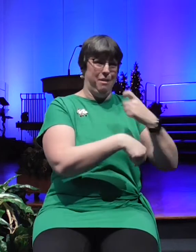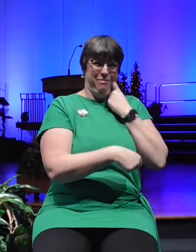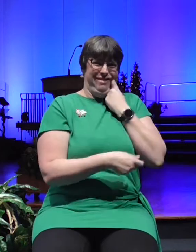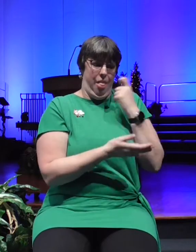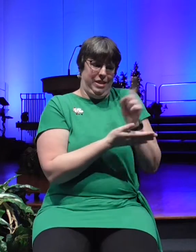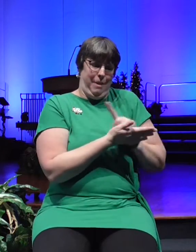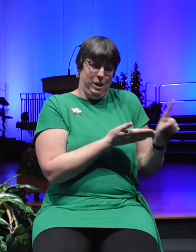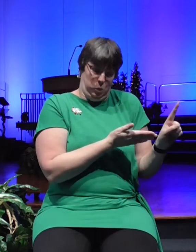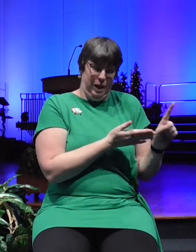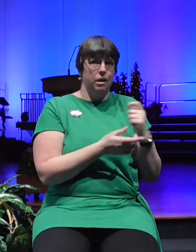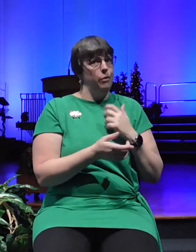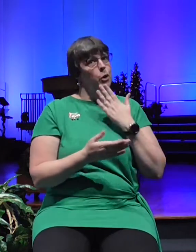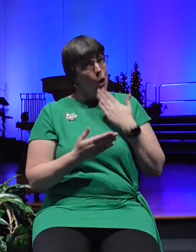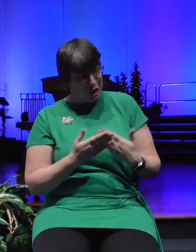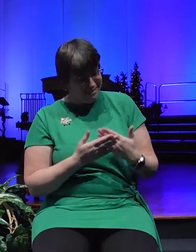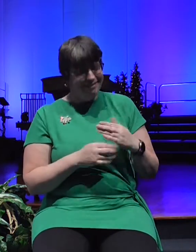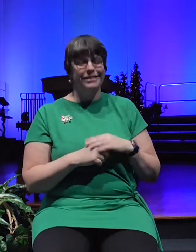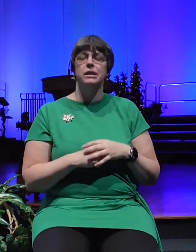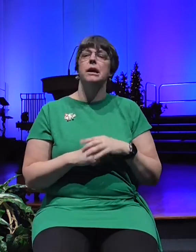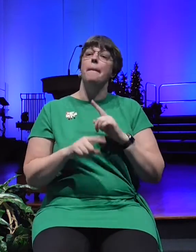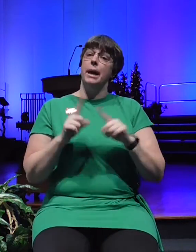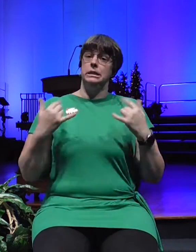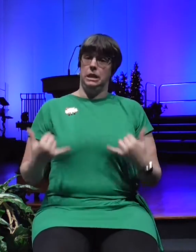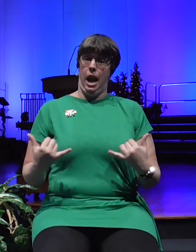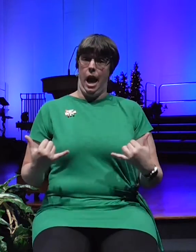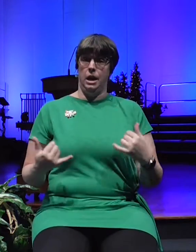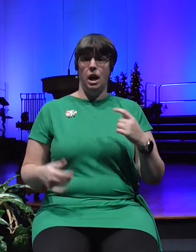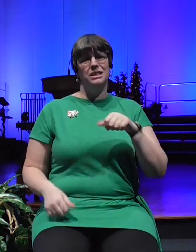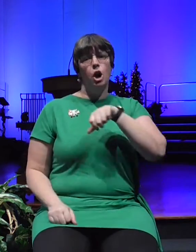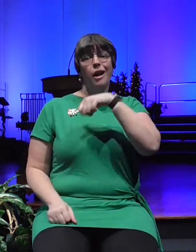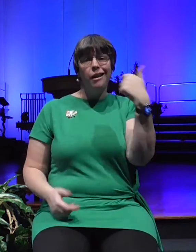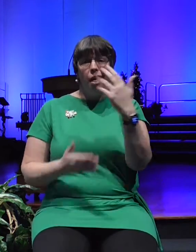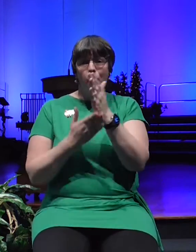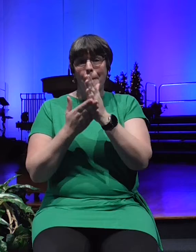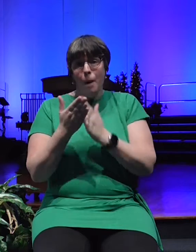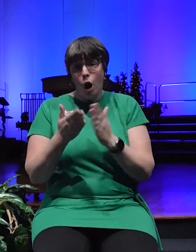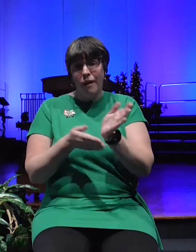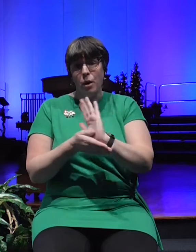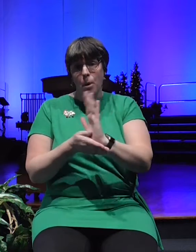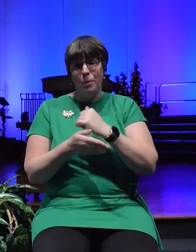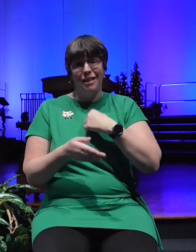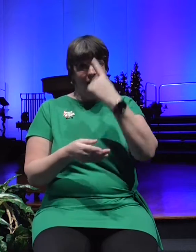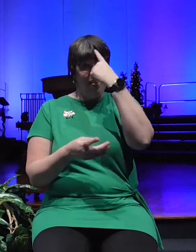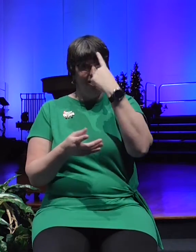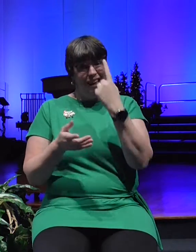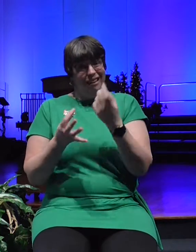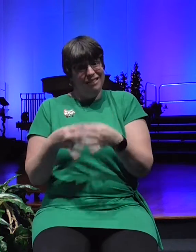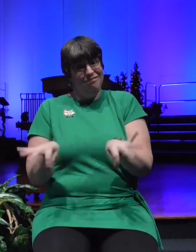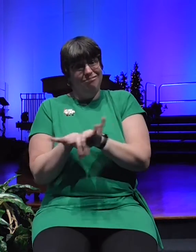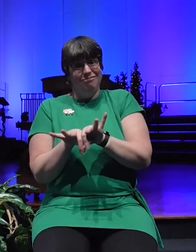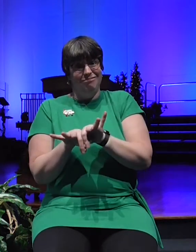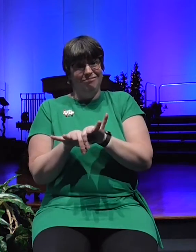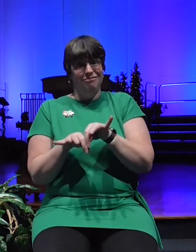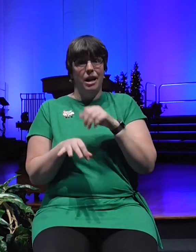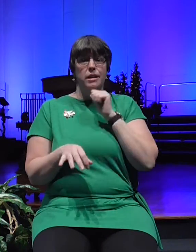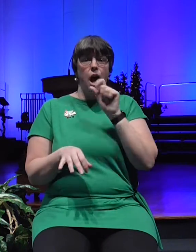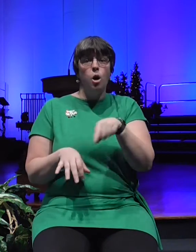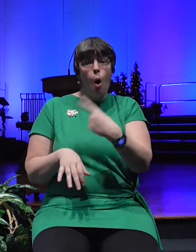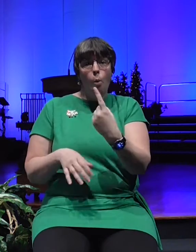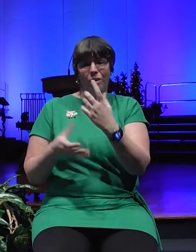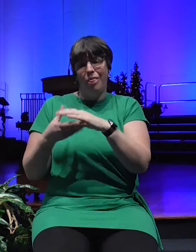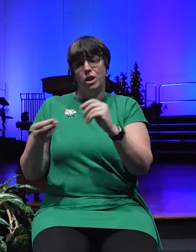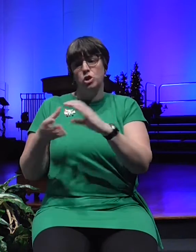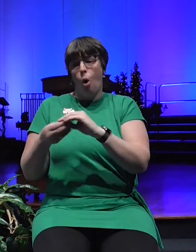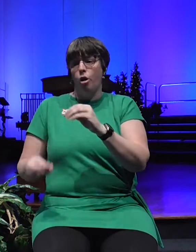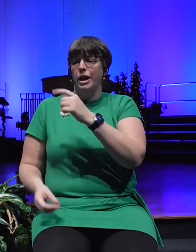to know. And today we're talking about another part of the movie that I think is a key component not only to the story